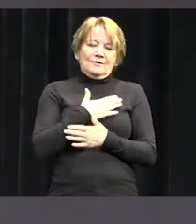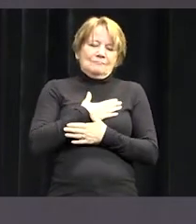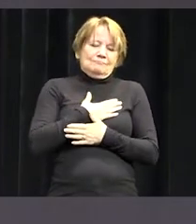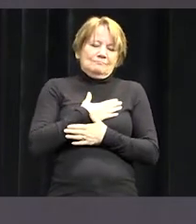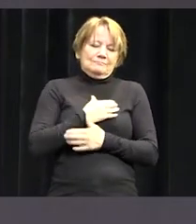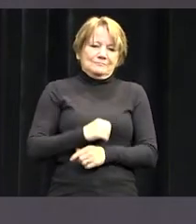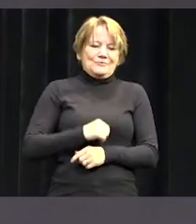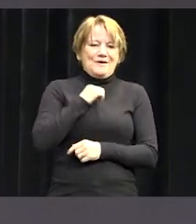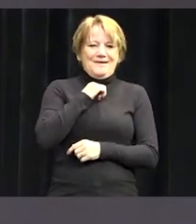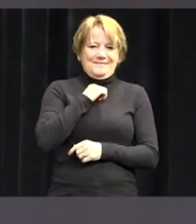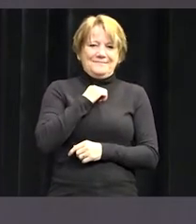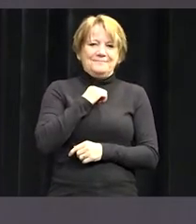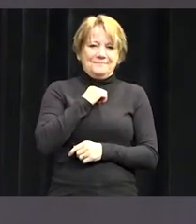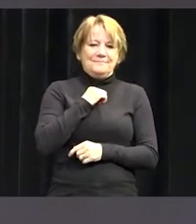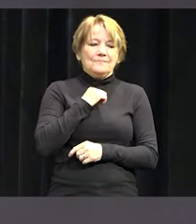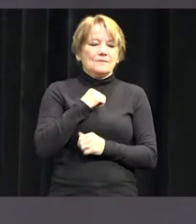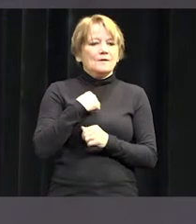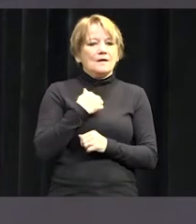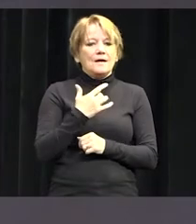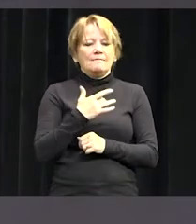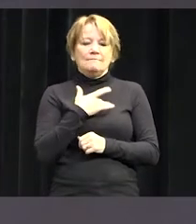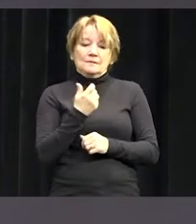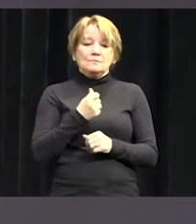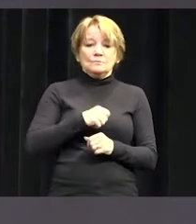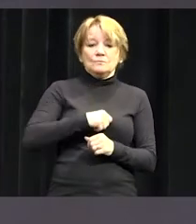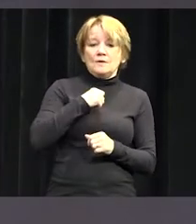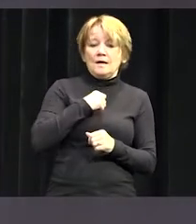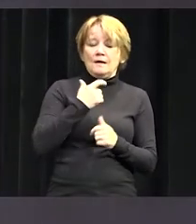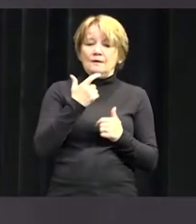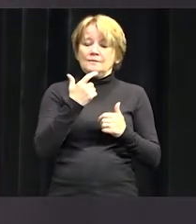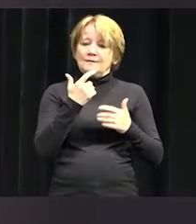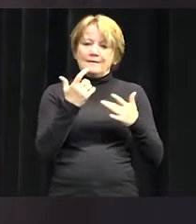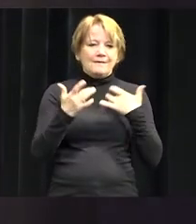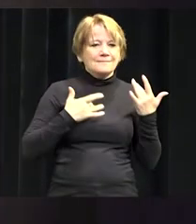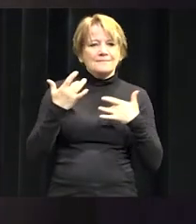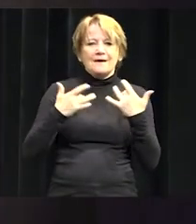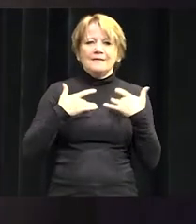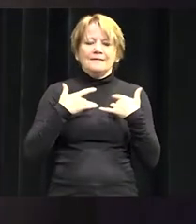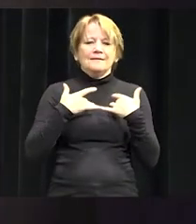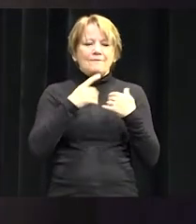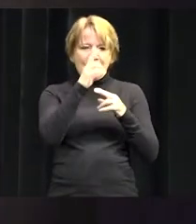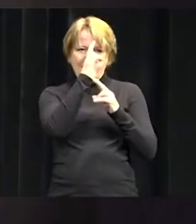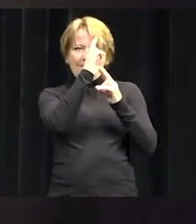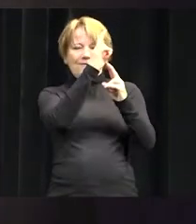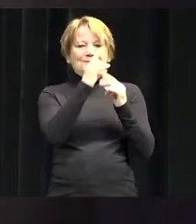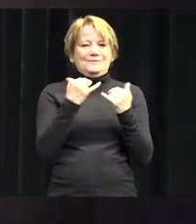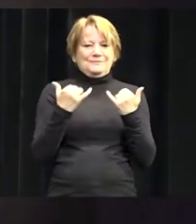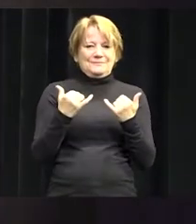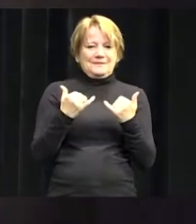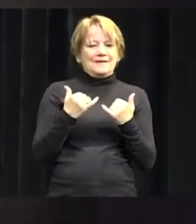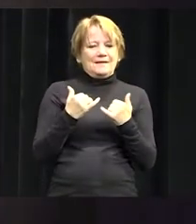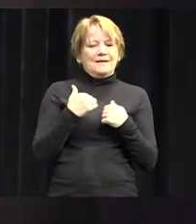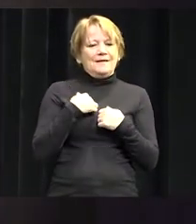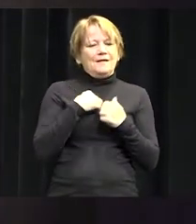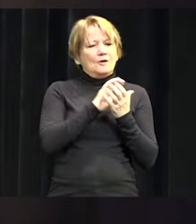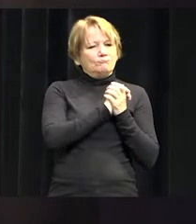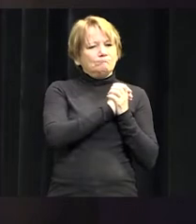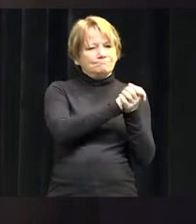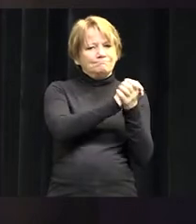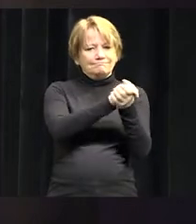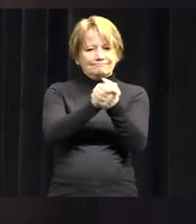for the wonderful career and endless opportunities ahead may you all excel in your professional